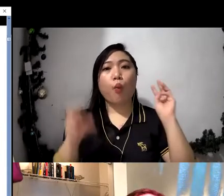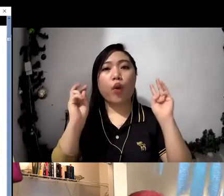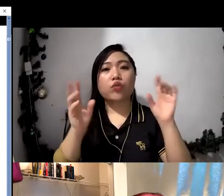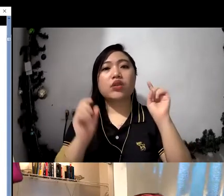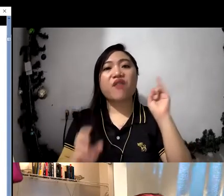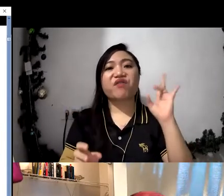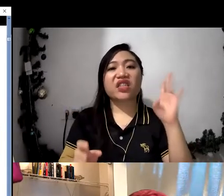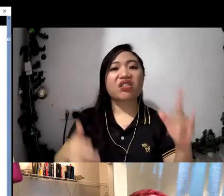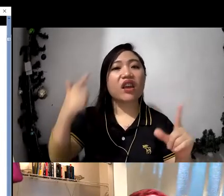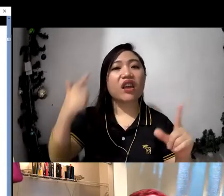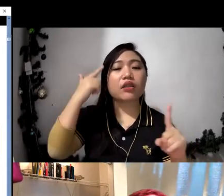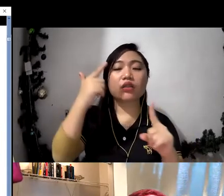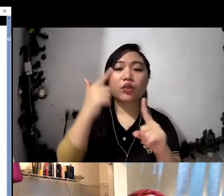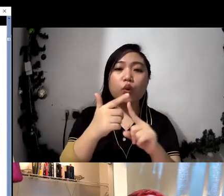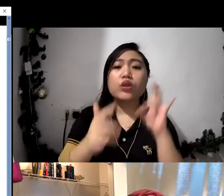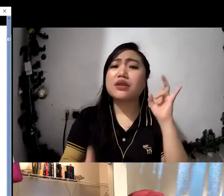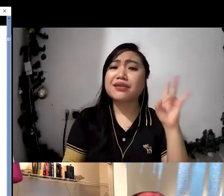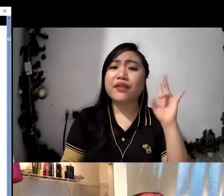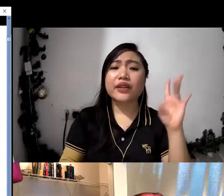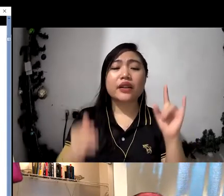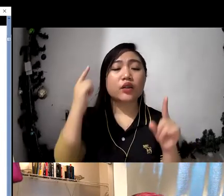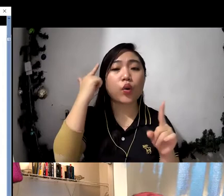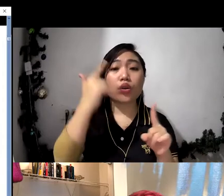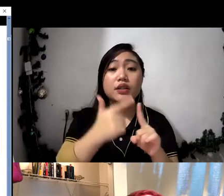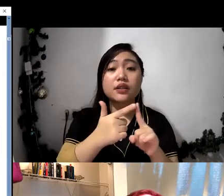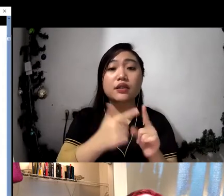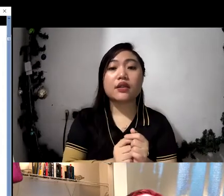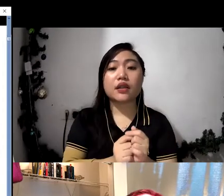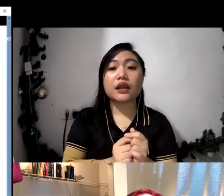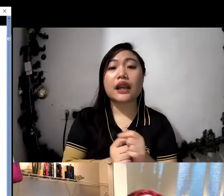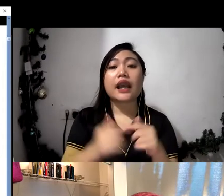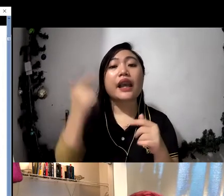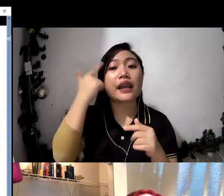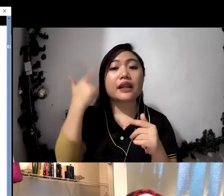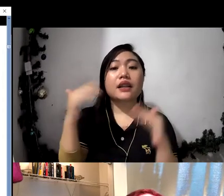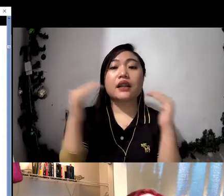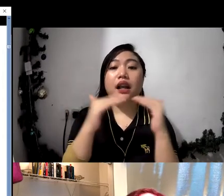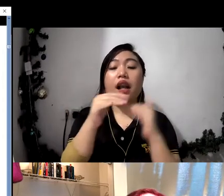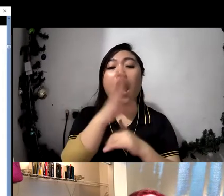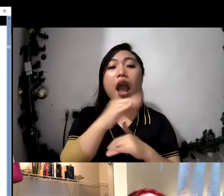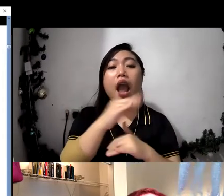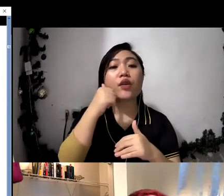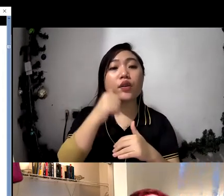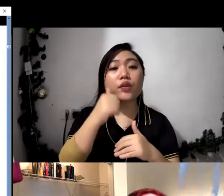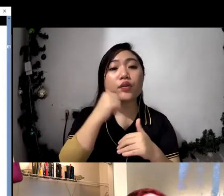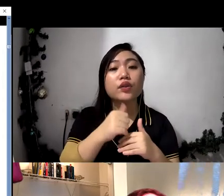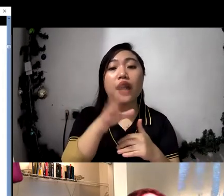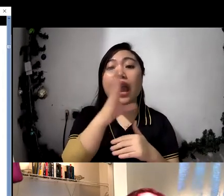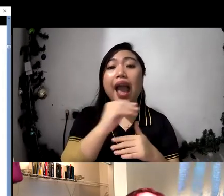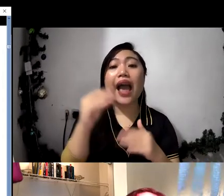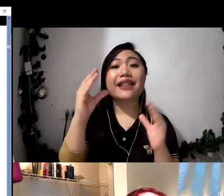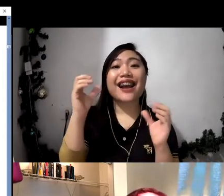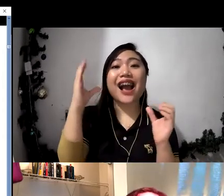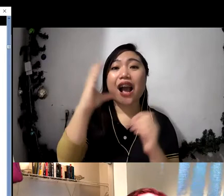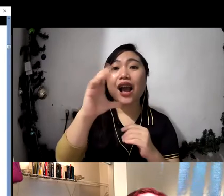the same time, itong 17 goals na to, gender equality and women and climate change becomes